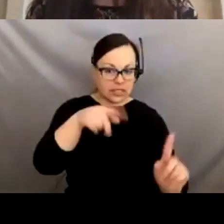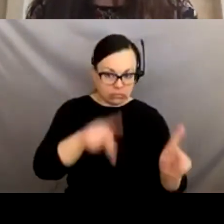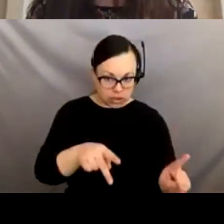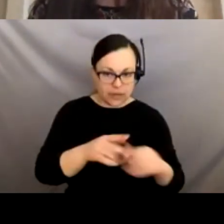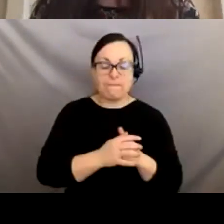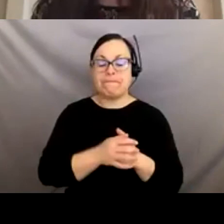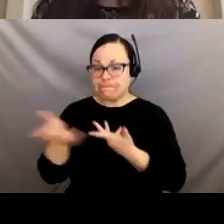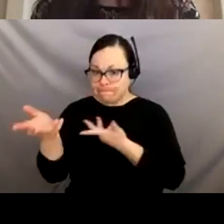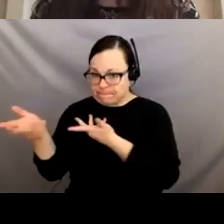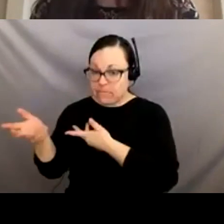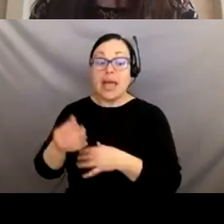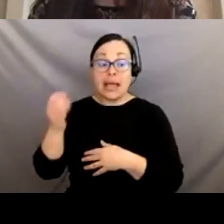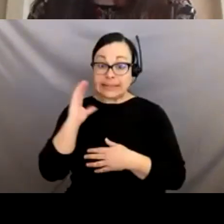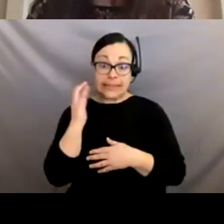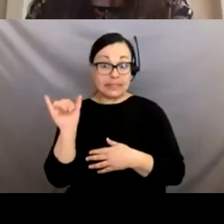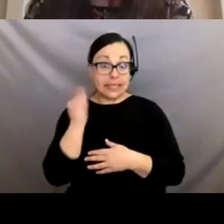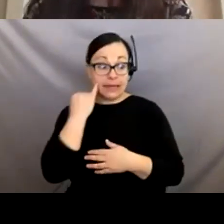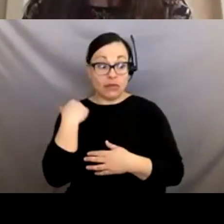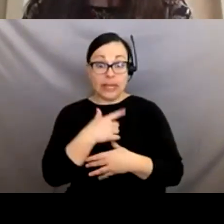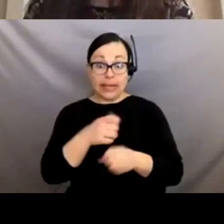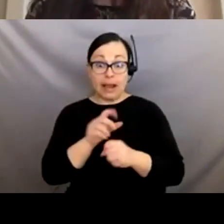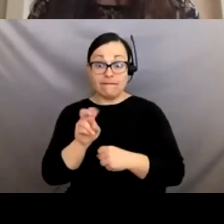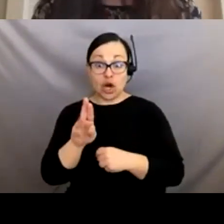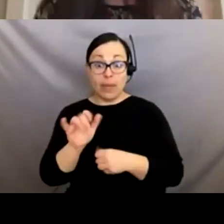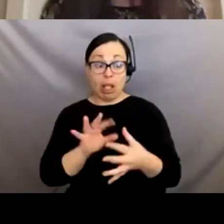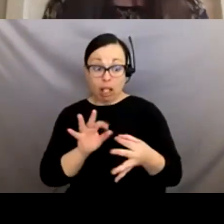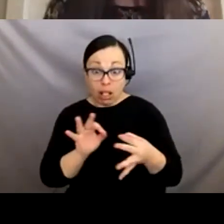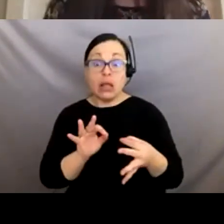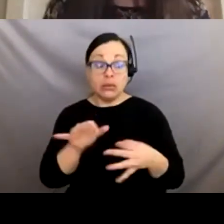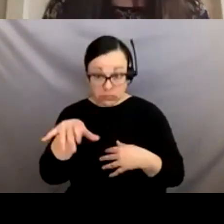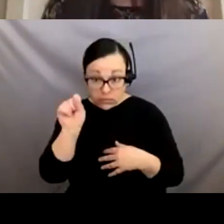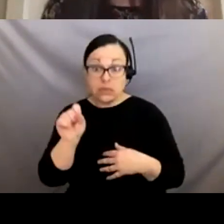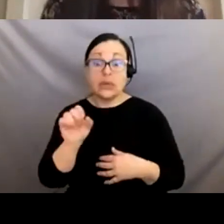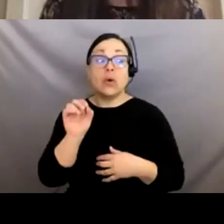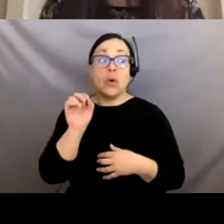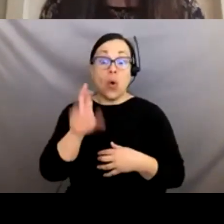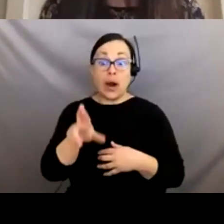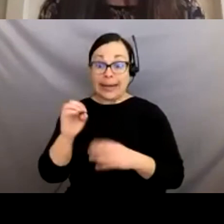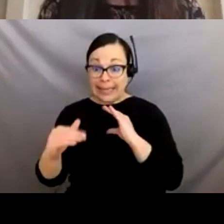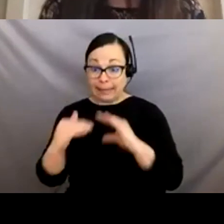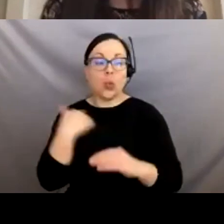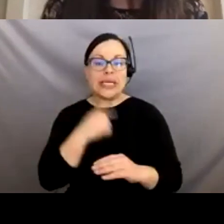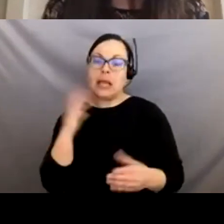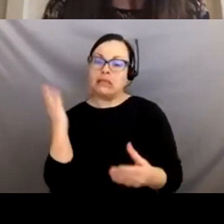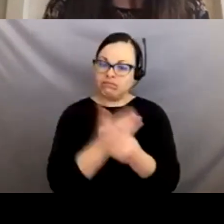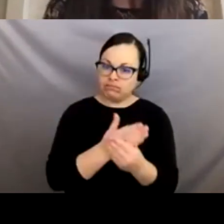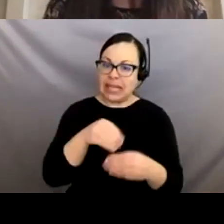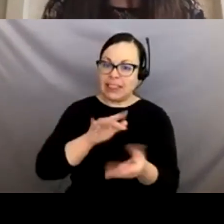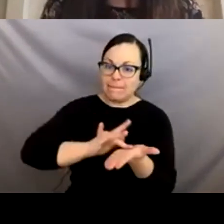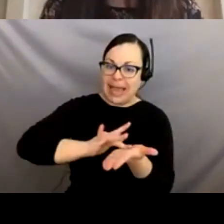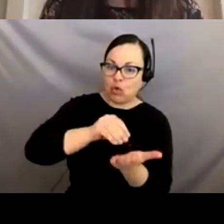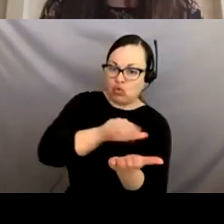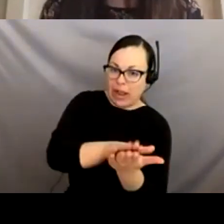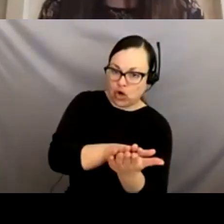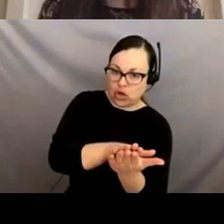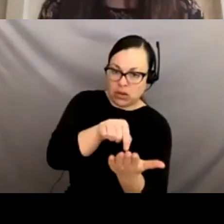if we get a verbal consent or an email consent, we can put that in the medical record, and that should be